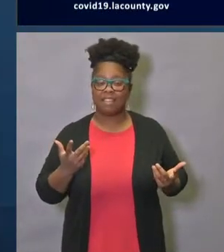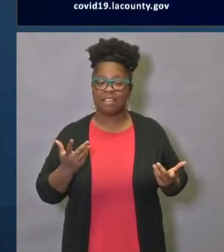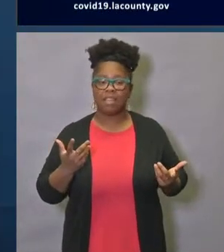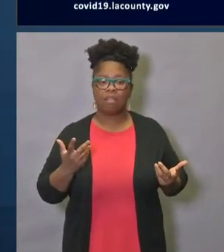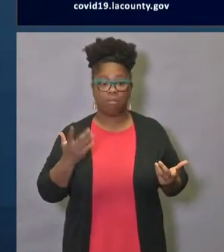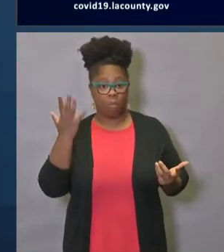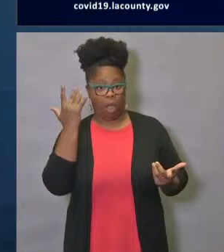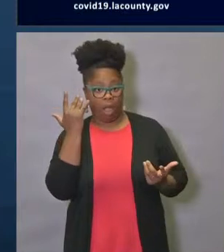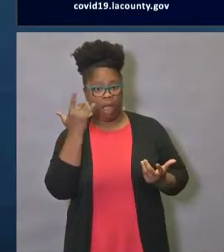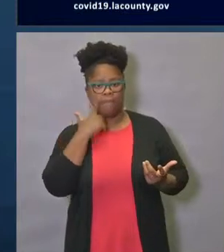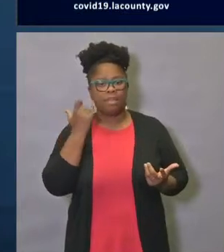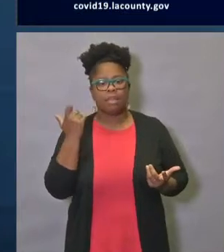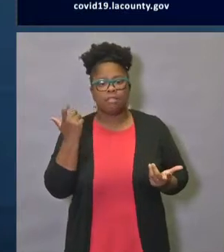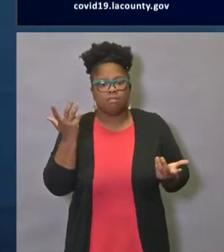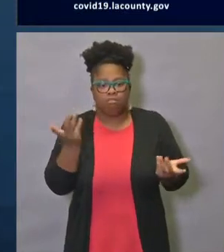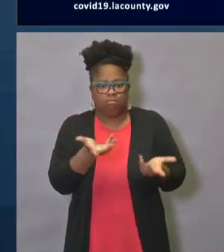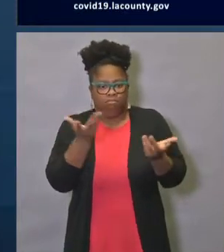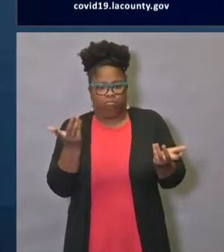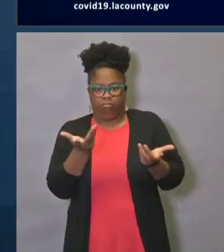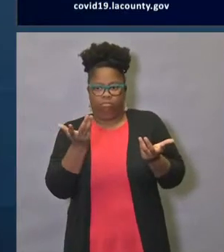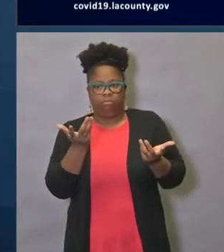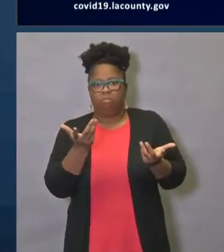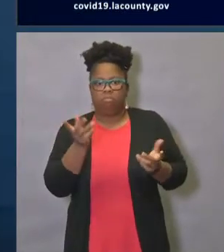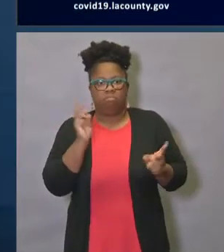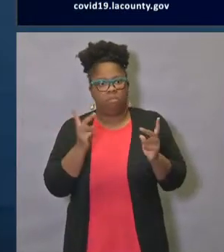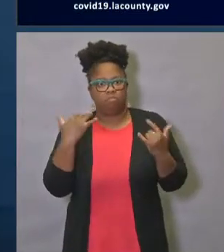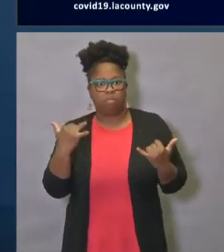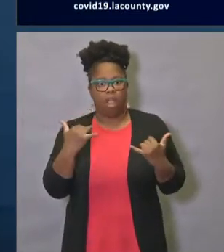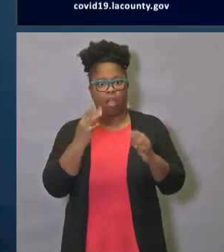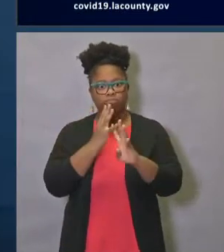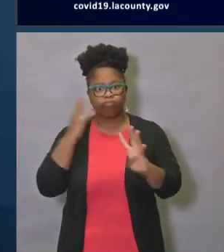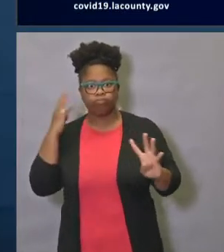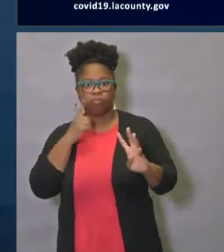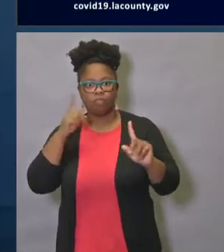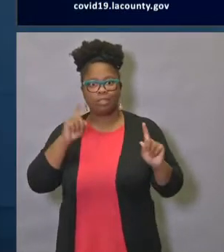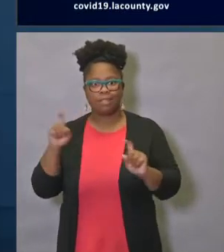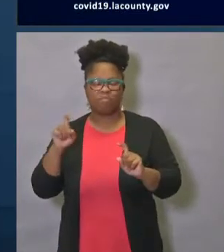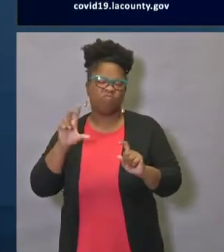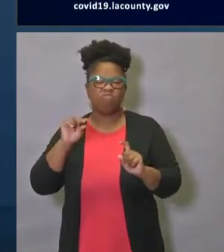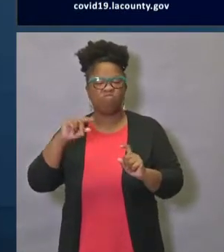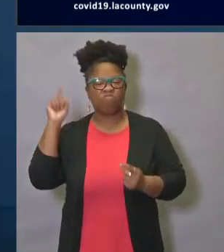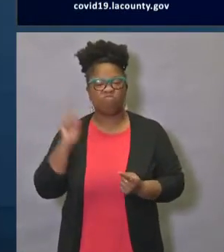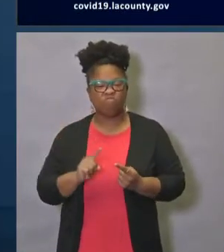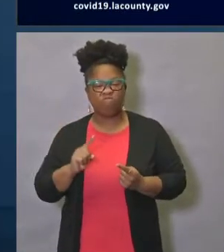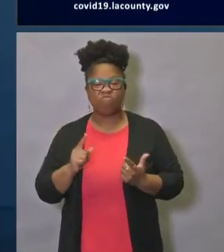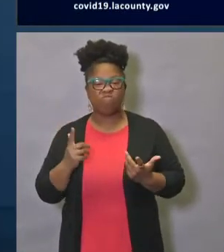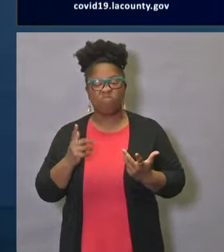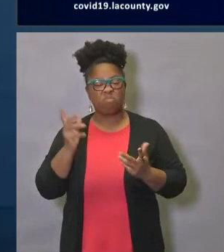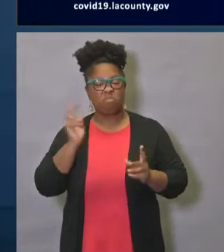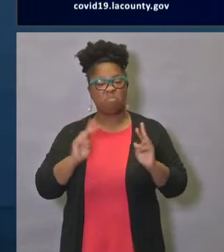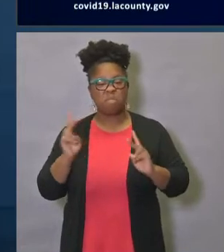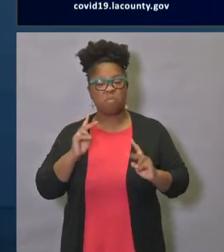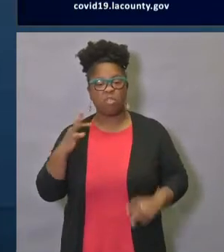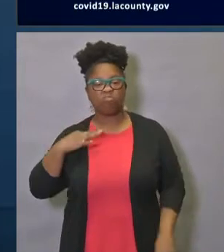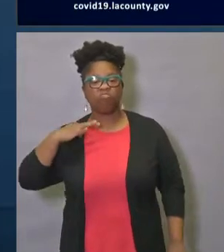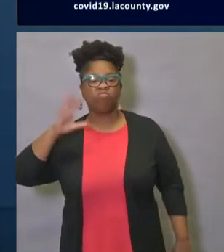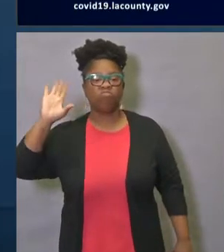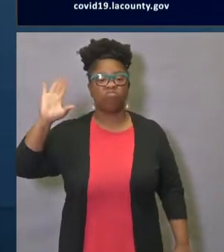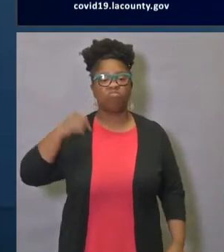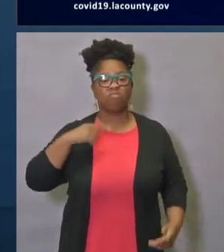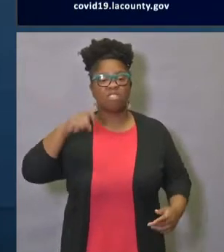that's solely because really of the reduced demand for testing and the reduction in the number of people that are coming forward to seek